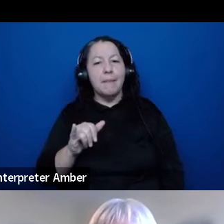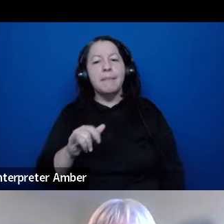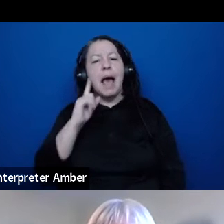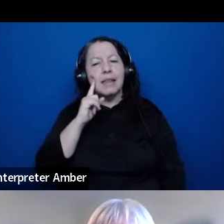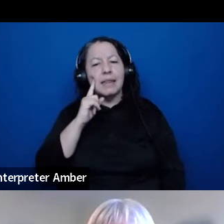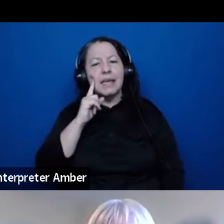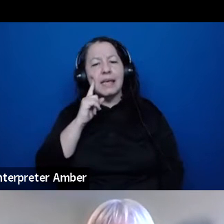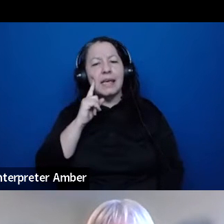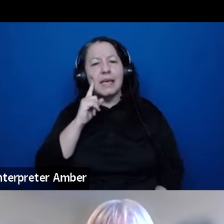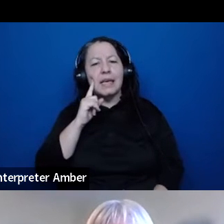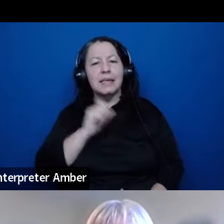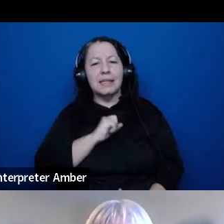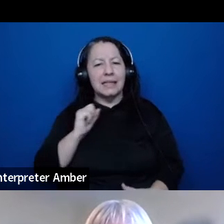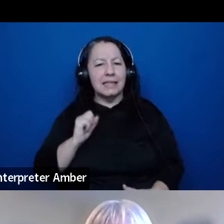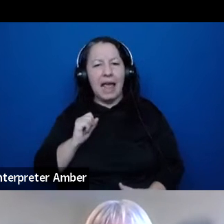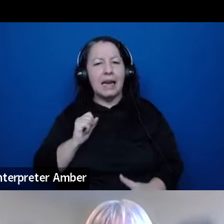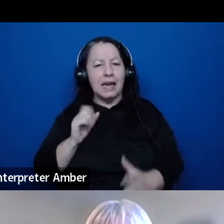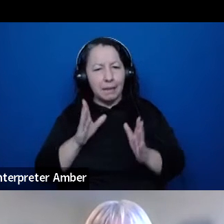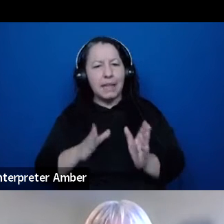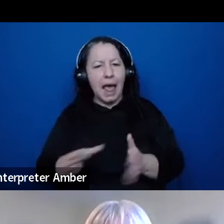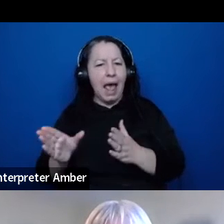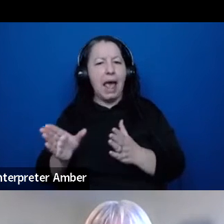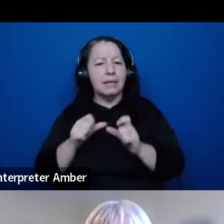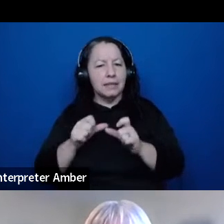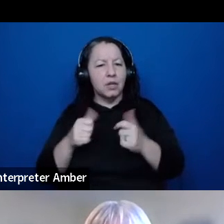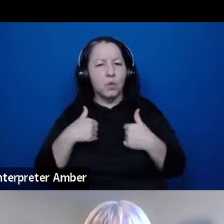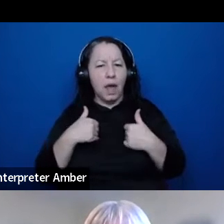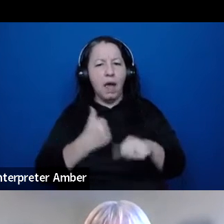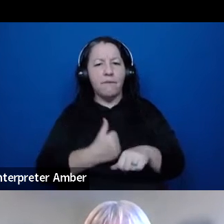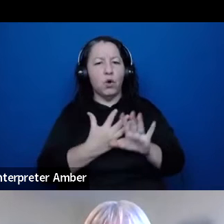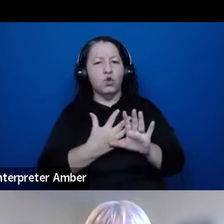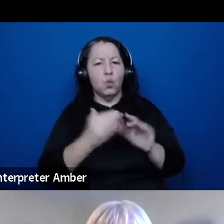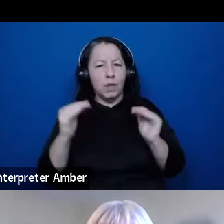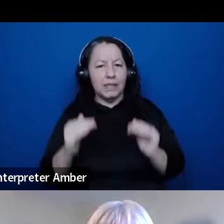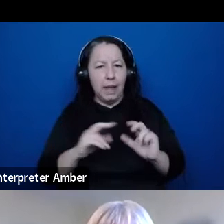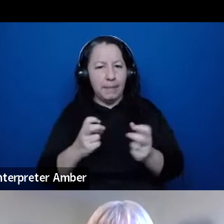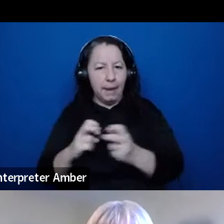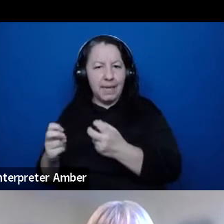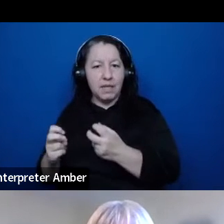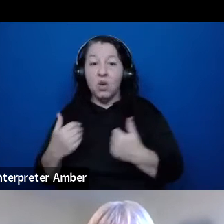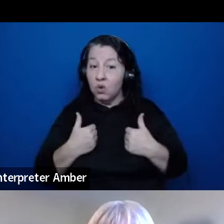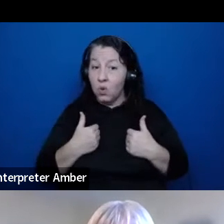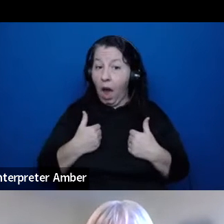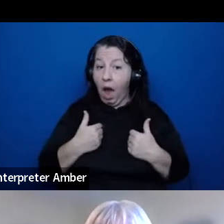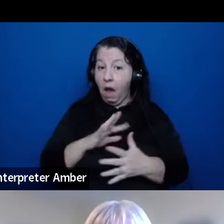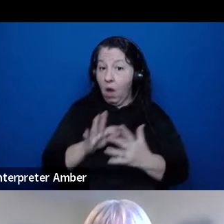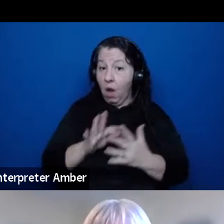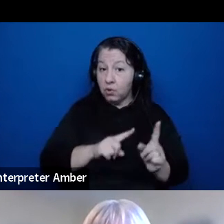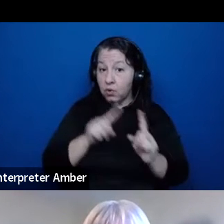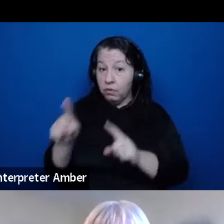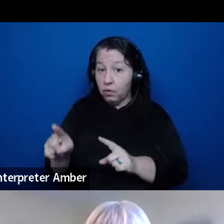Senate plans to continue to have virtual subcommittees. So you have the option of either going in person